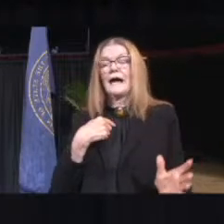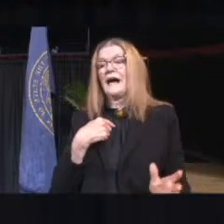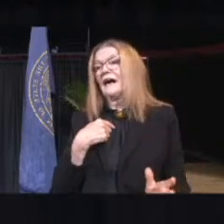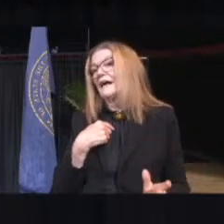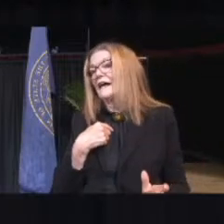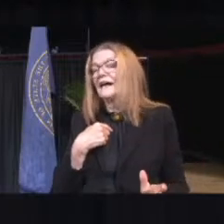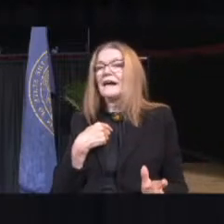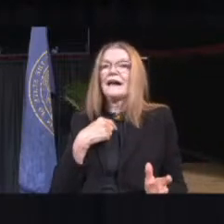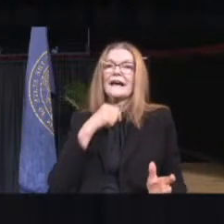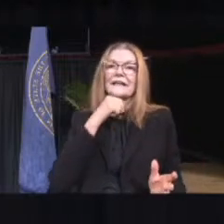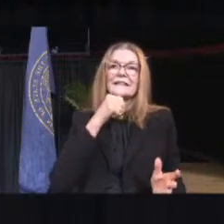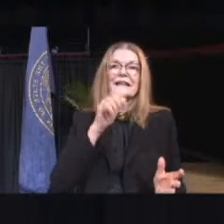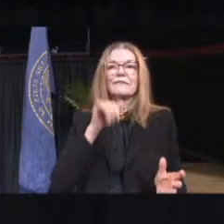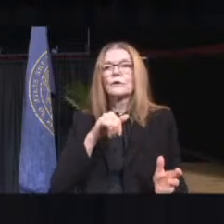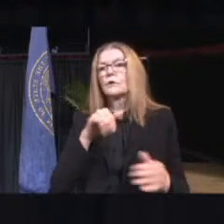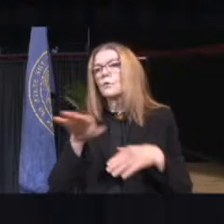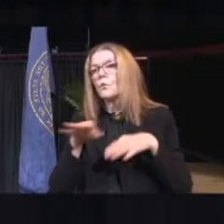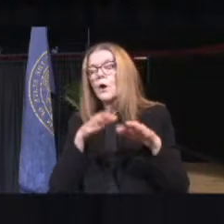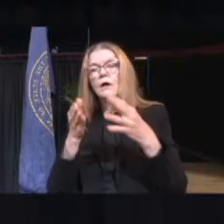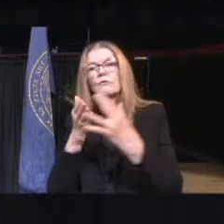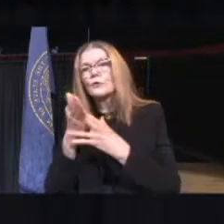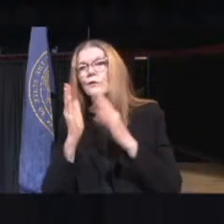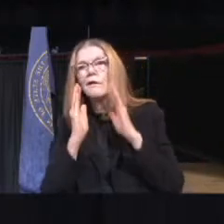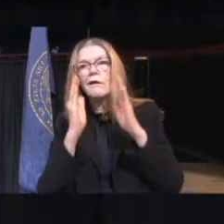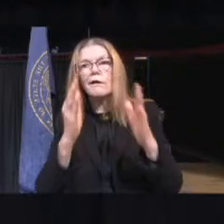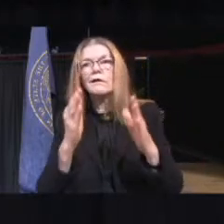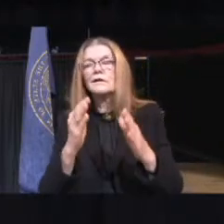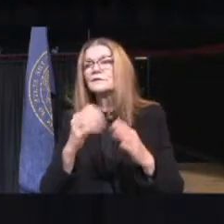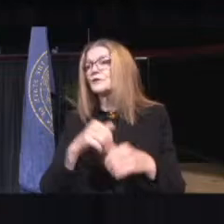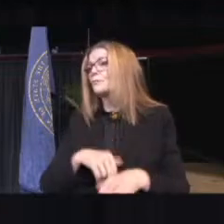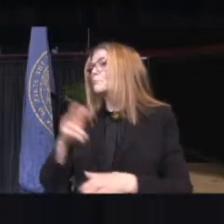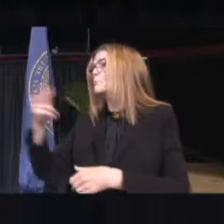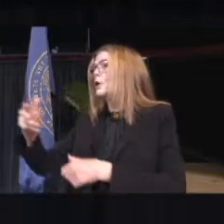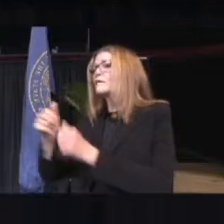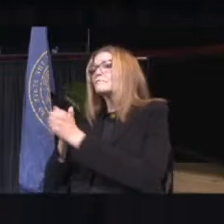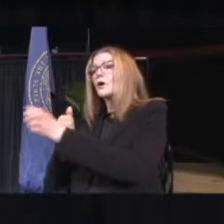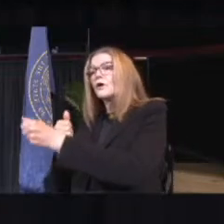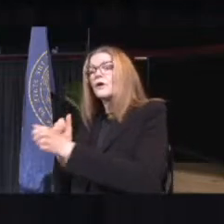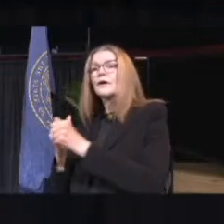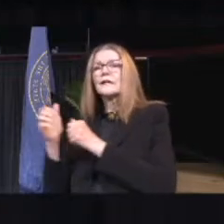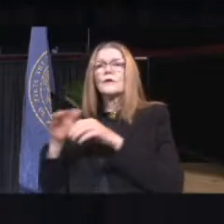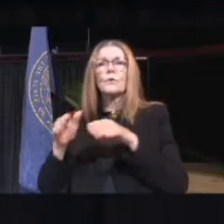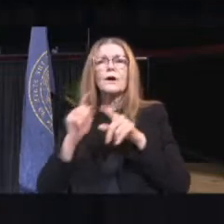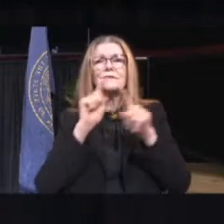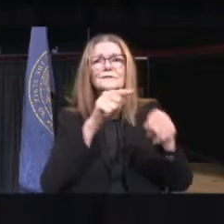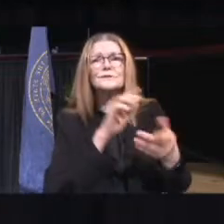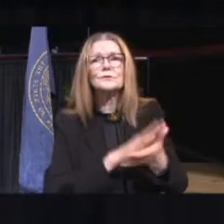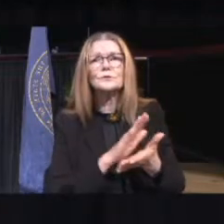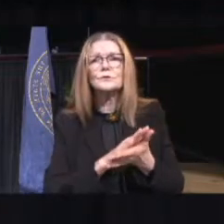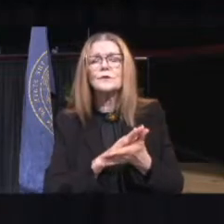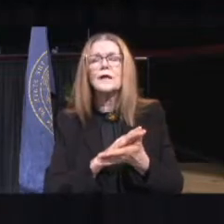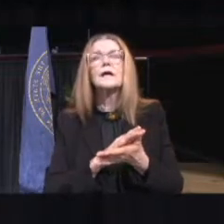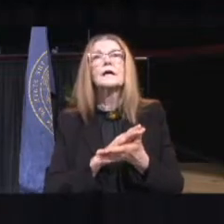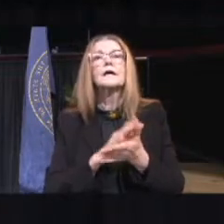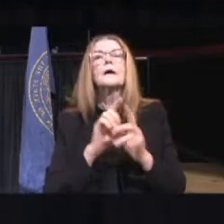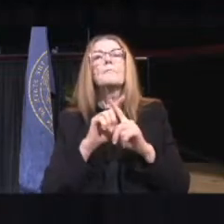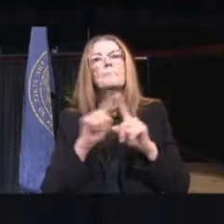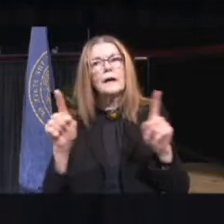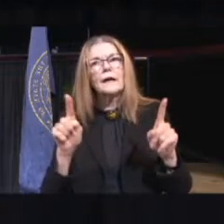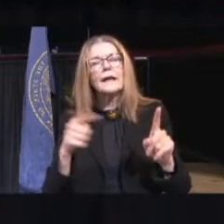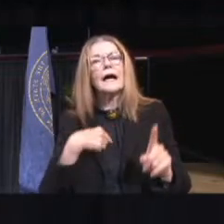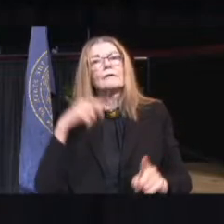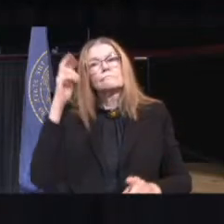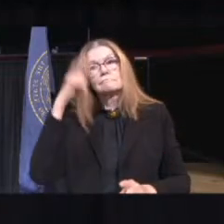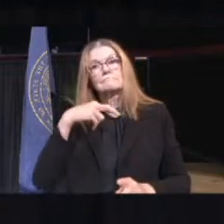passing periods and walks to and from the lot, I realized the impact these daily interactions had on my motivation and